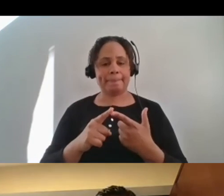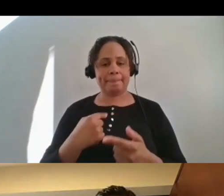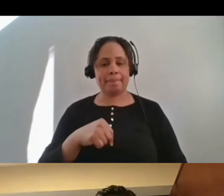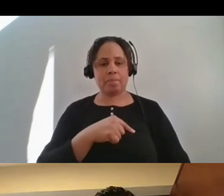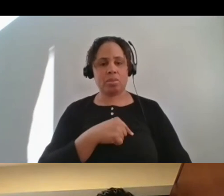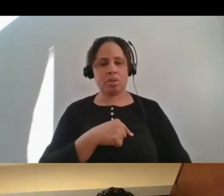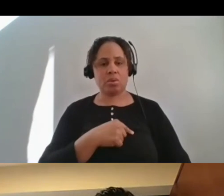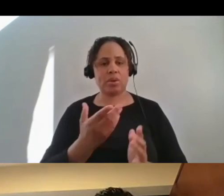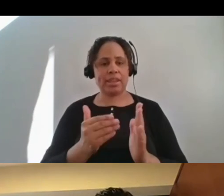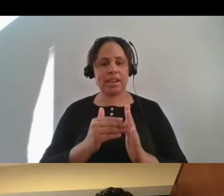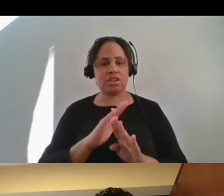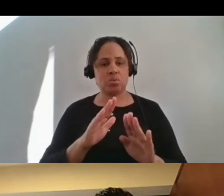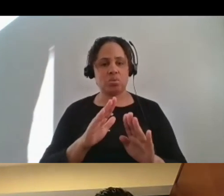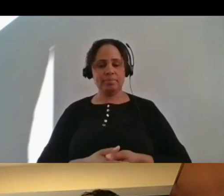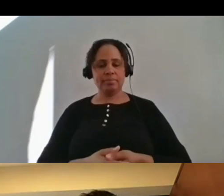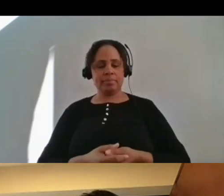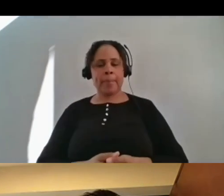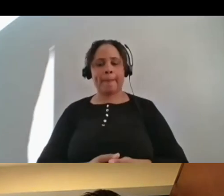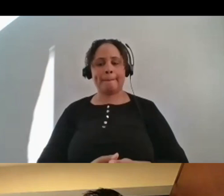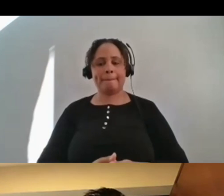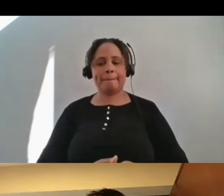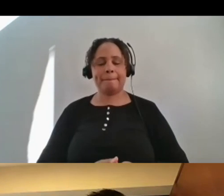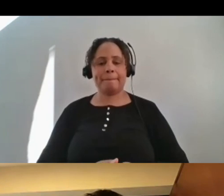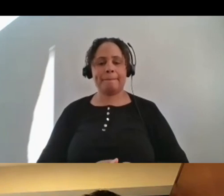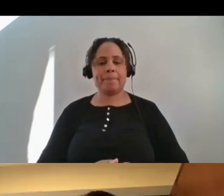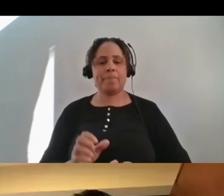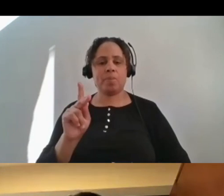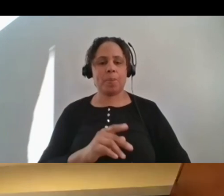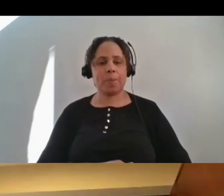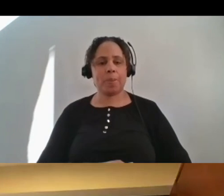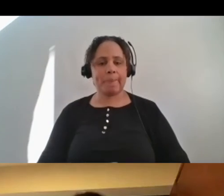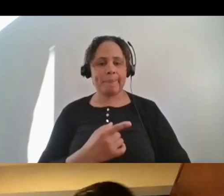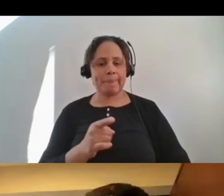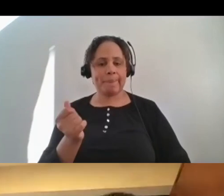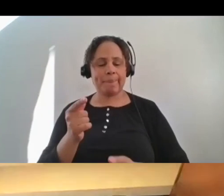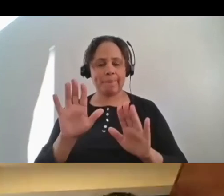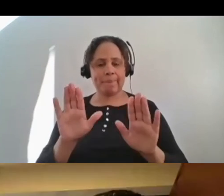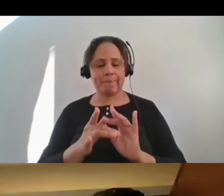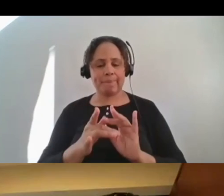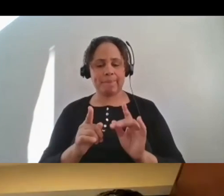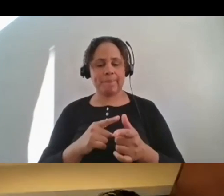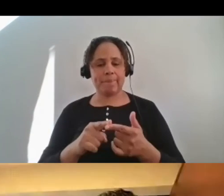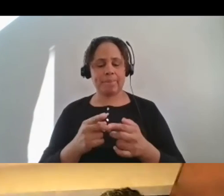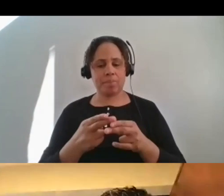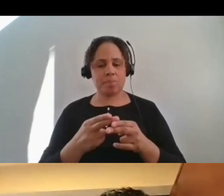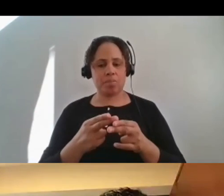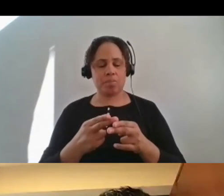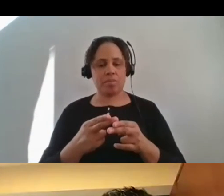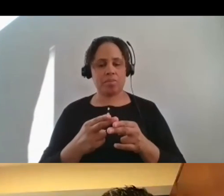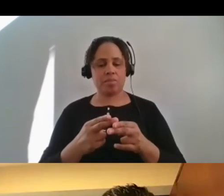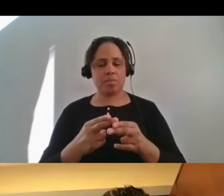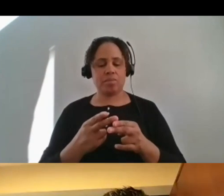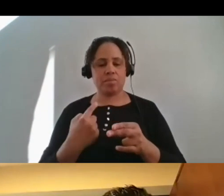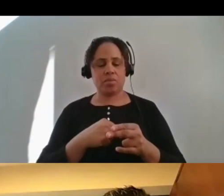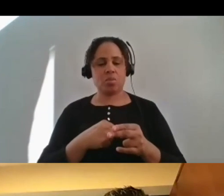again, don't share that with the recipient. Yeah, those are all great comments. And then just briefly, we discourage what we